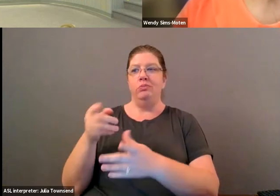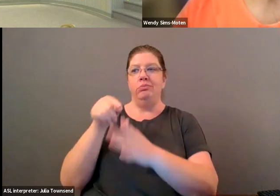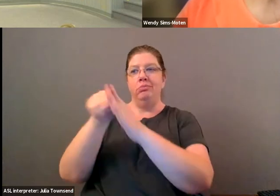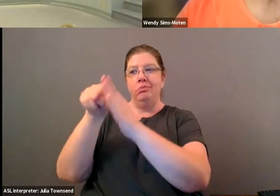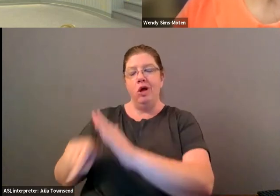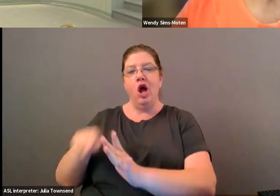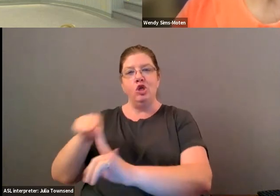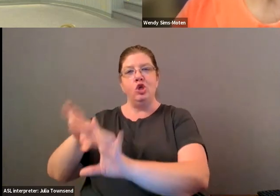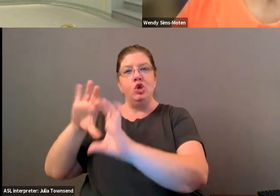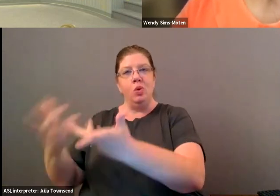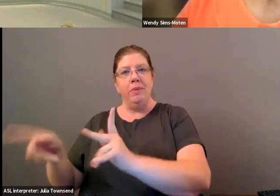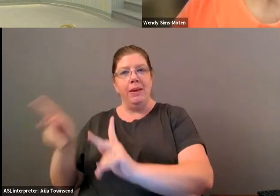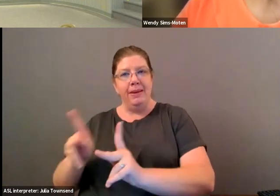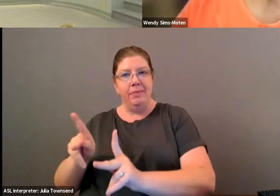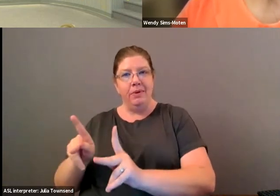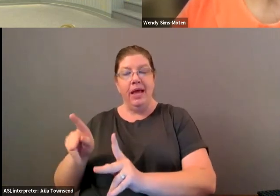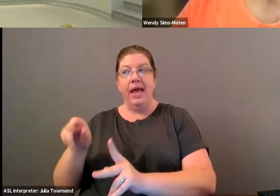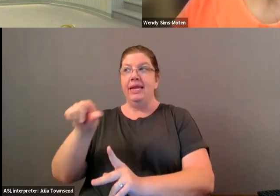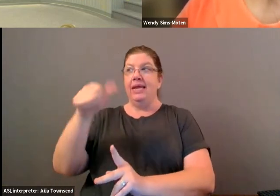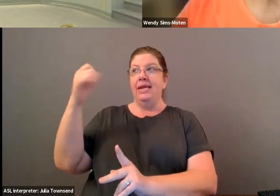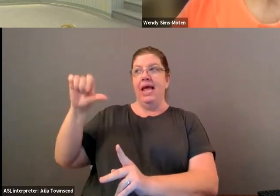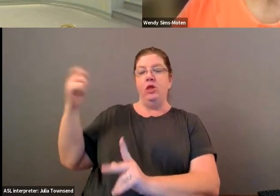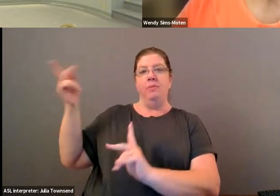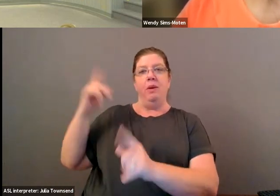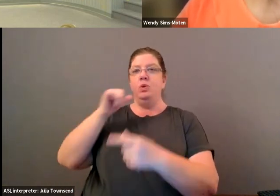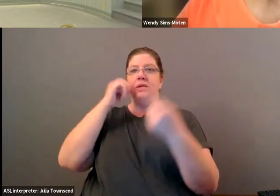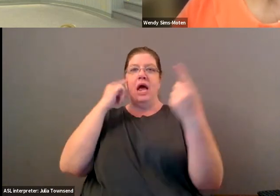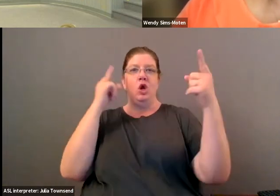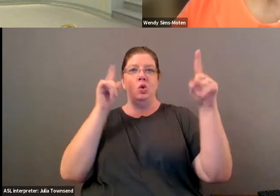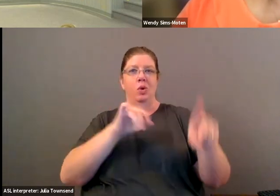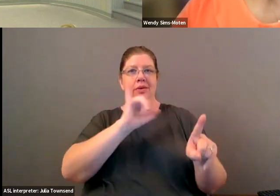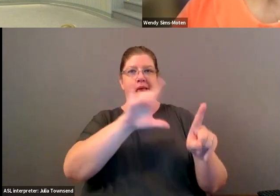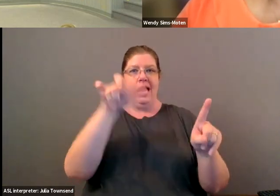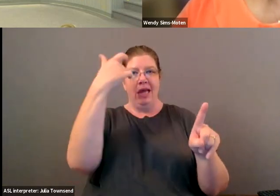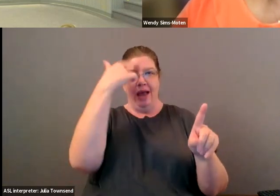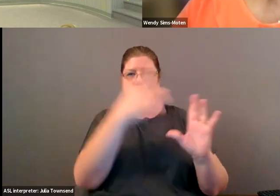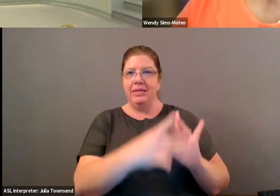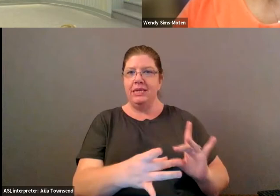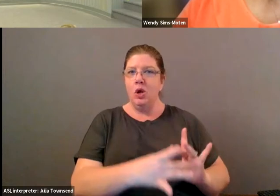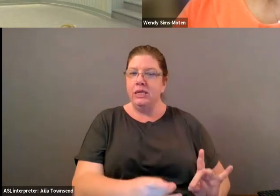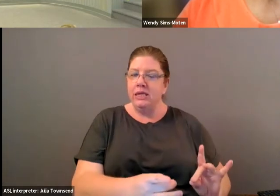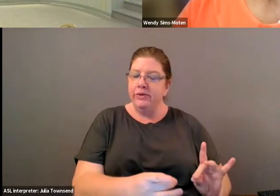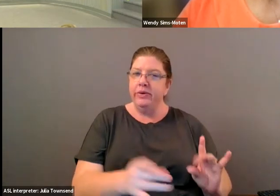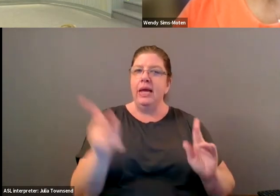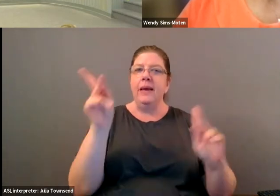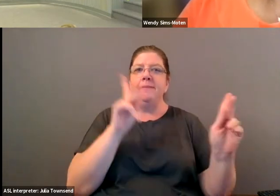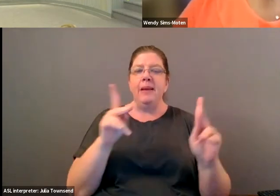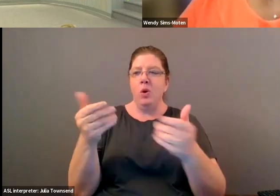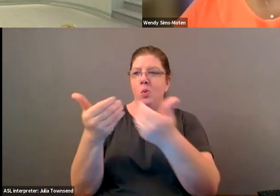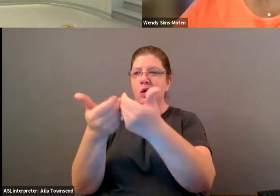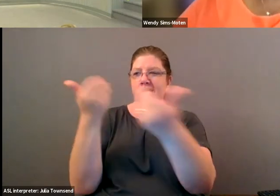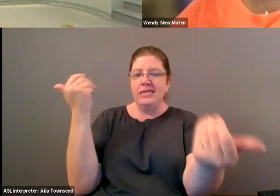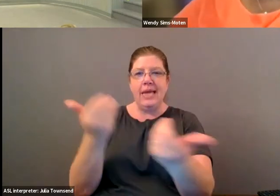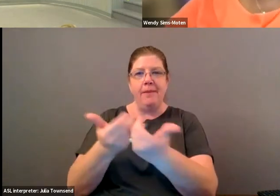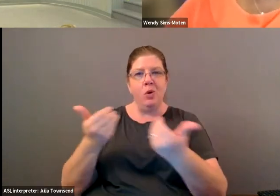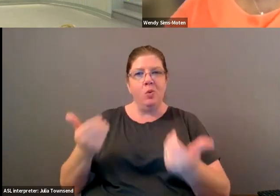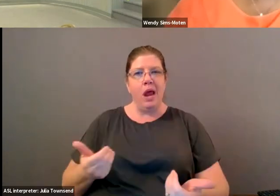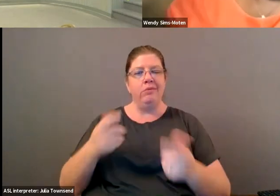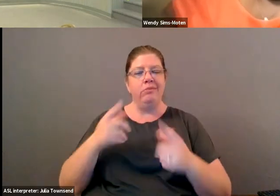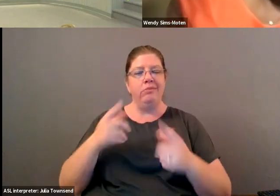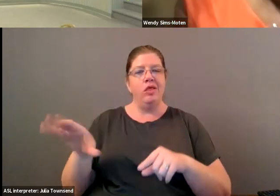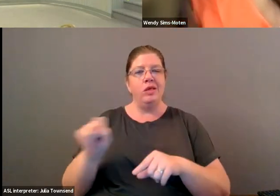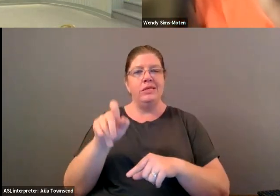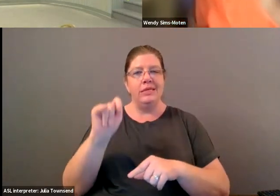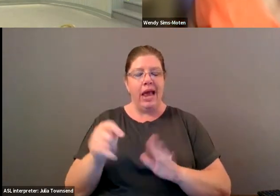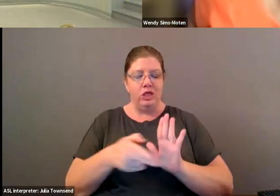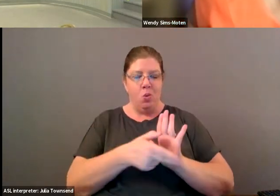any other government dissidents that did not agree with its narrative. People were separated by their status and were marked